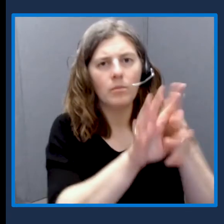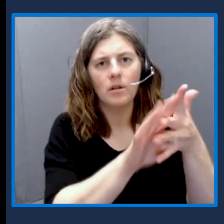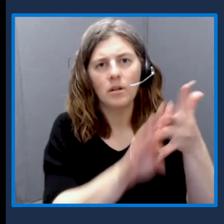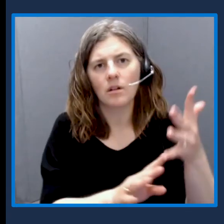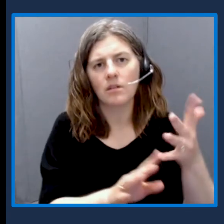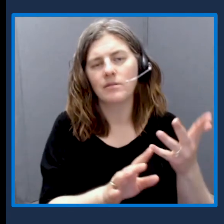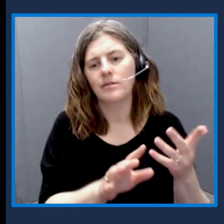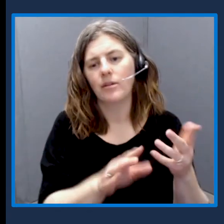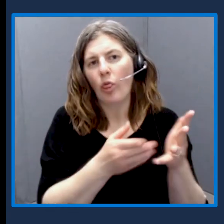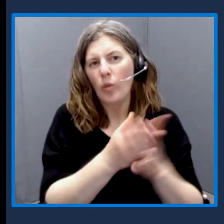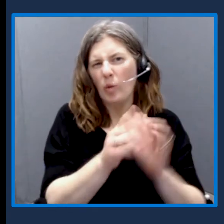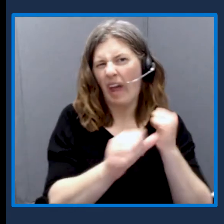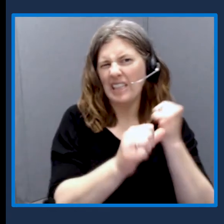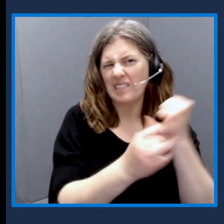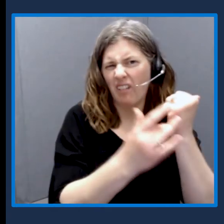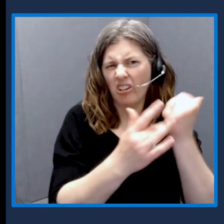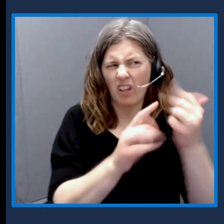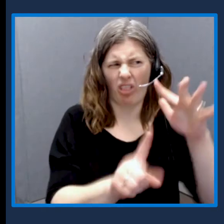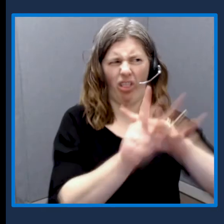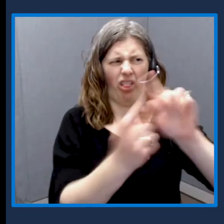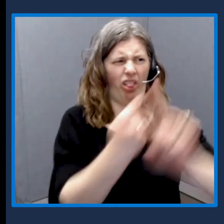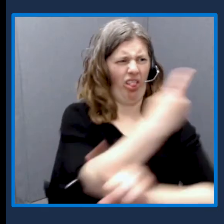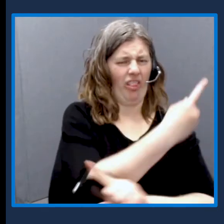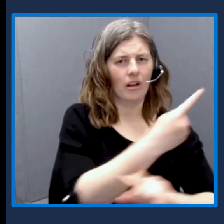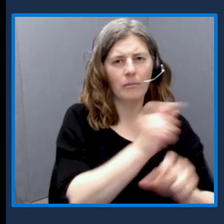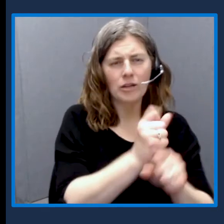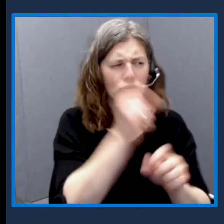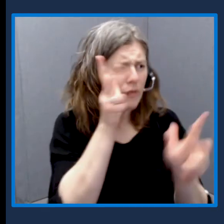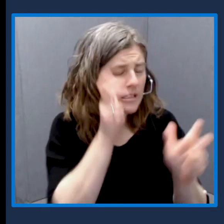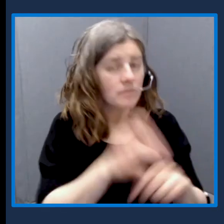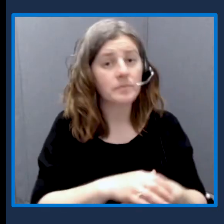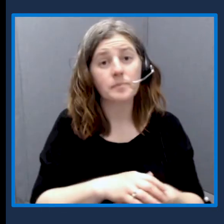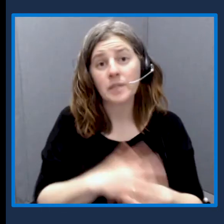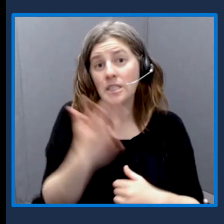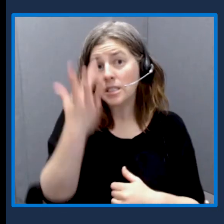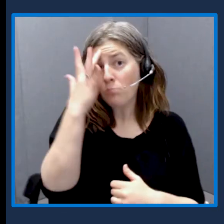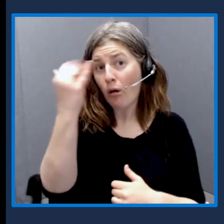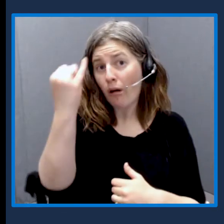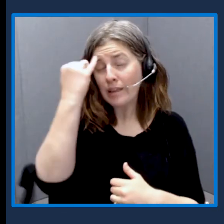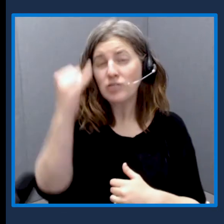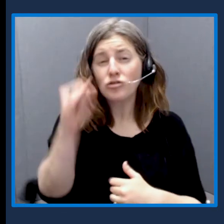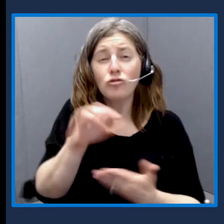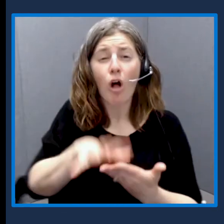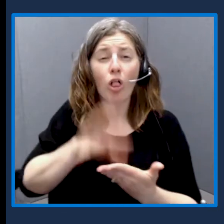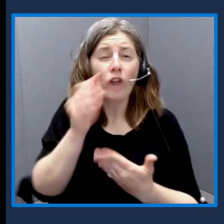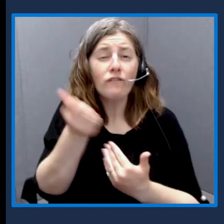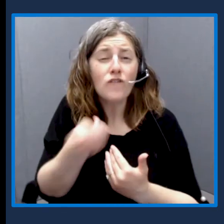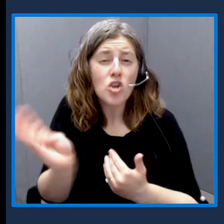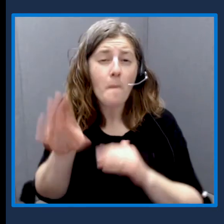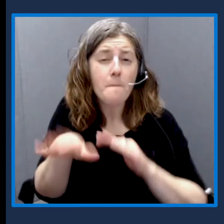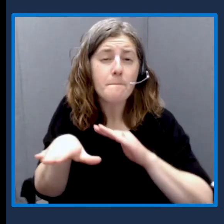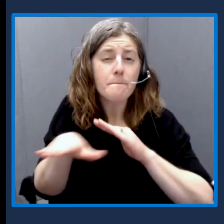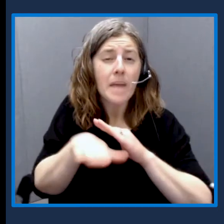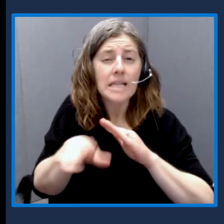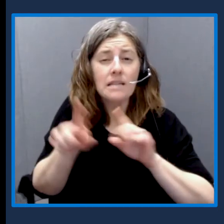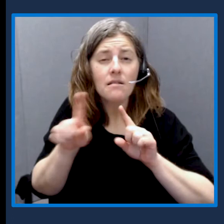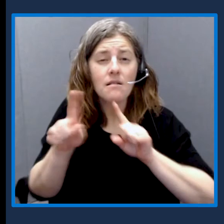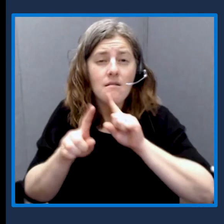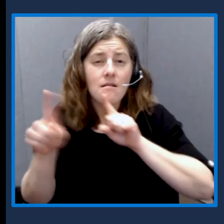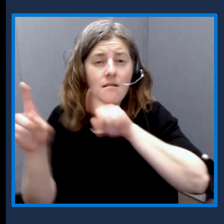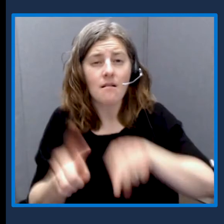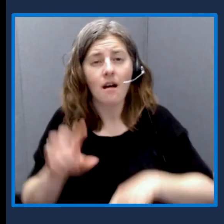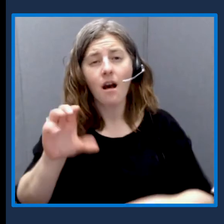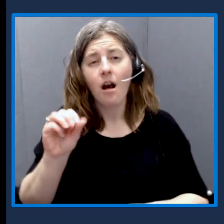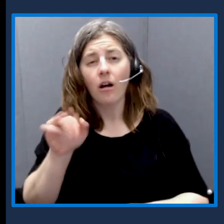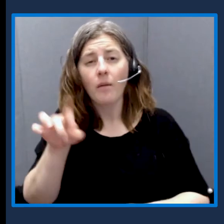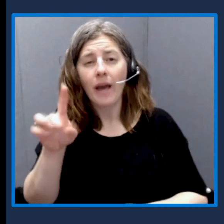via the assistive technology. It's wise to learn a few basic commands for your preferred screen